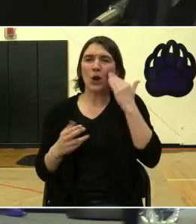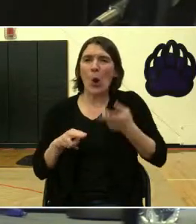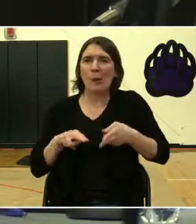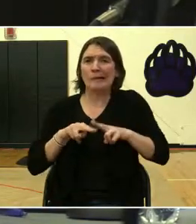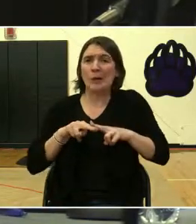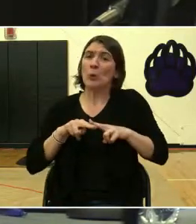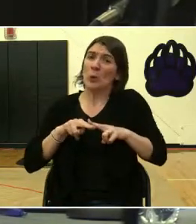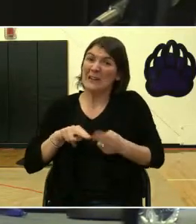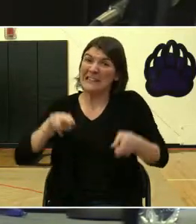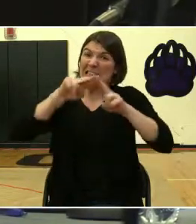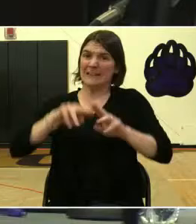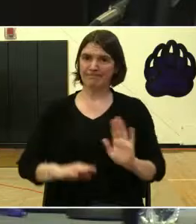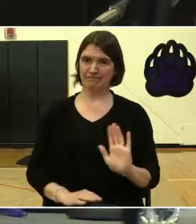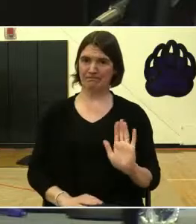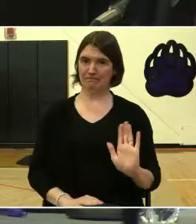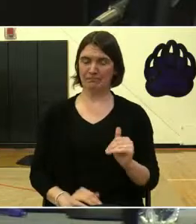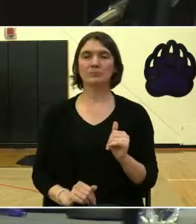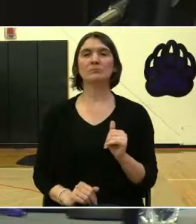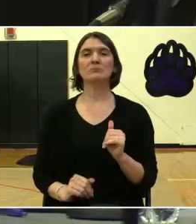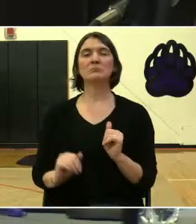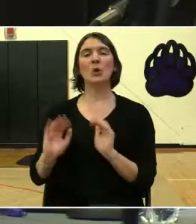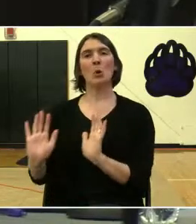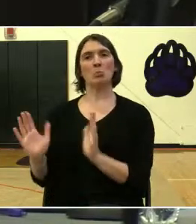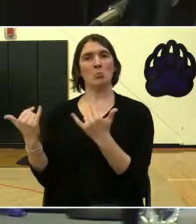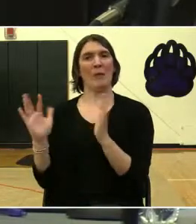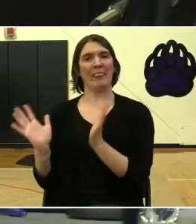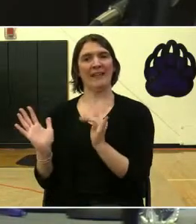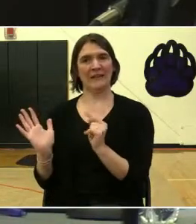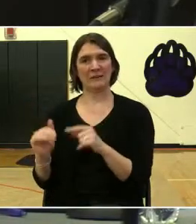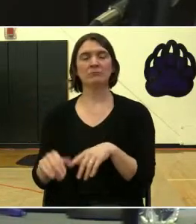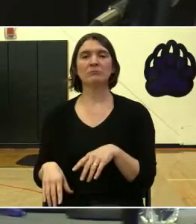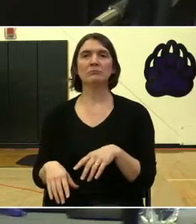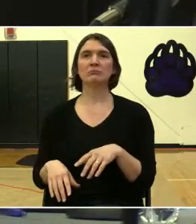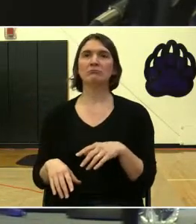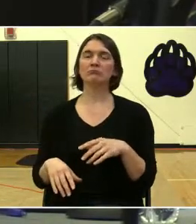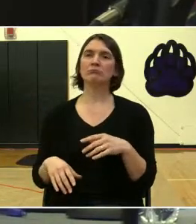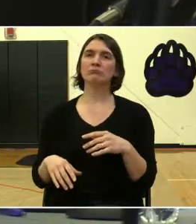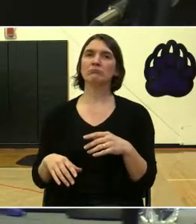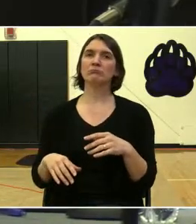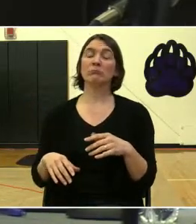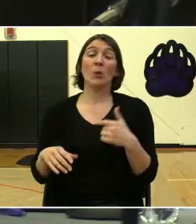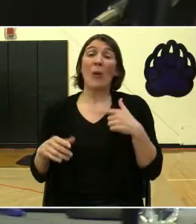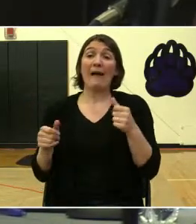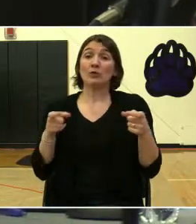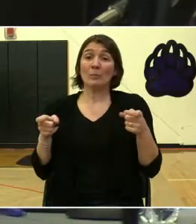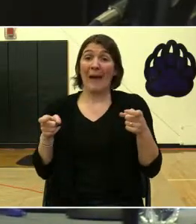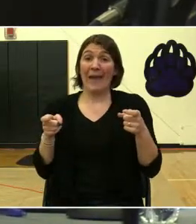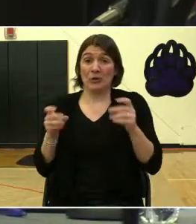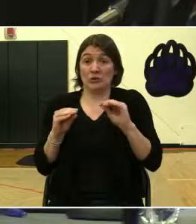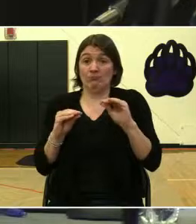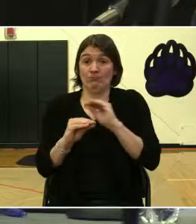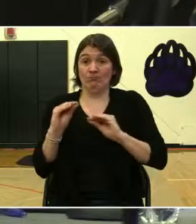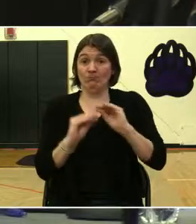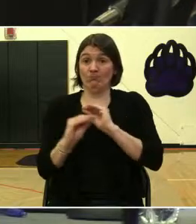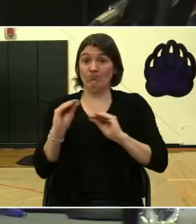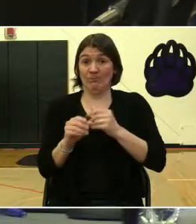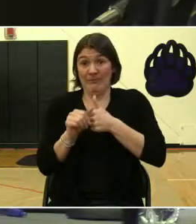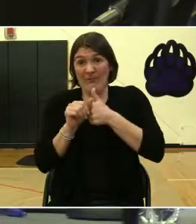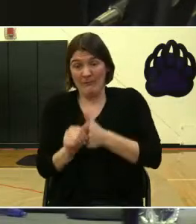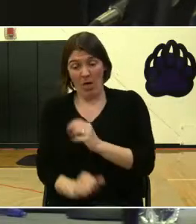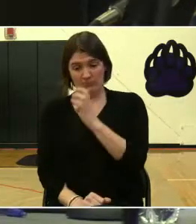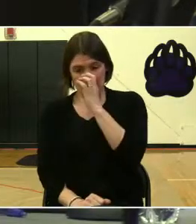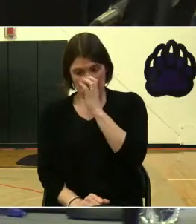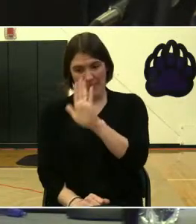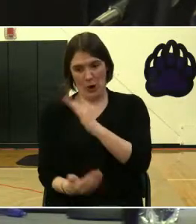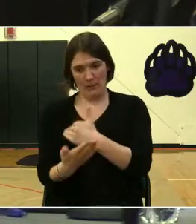necessary so that is not um you know that that we'll just have to manage tightly to that budget